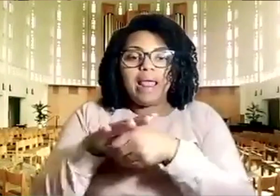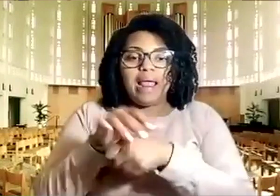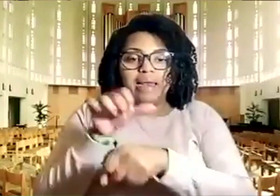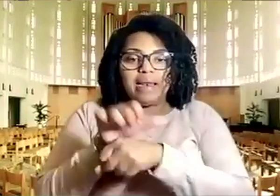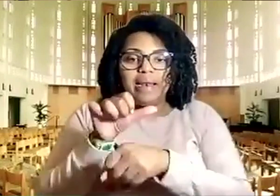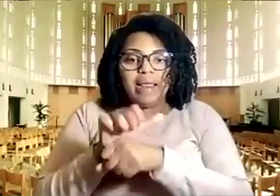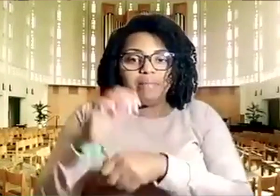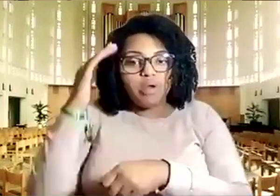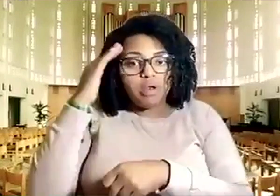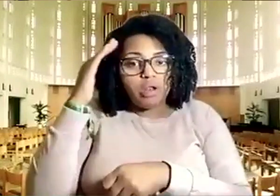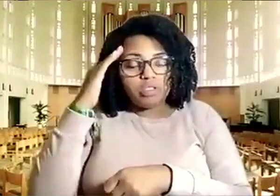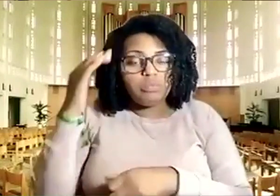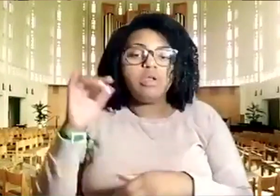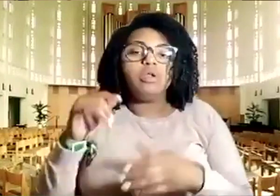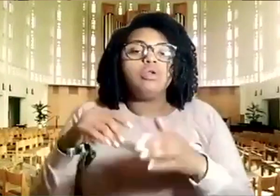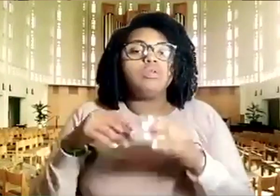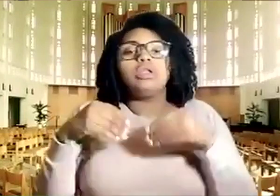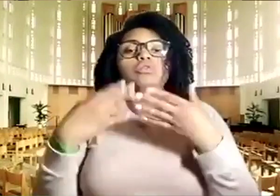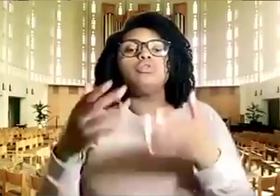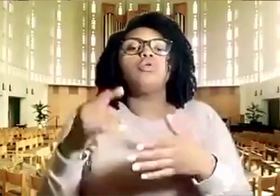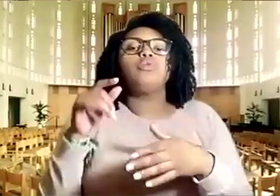together,